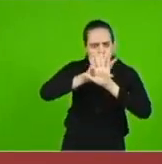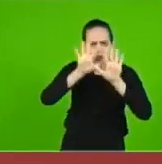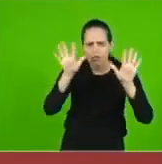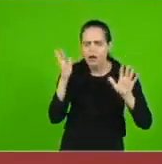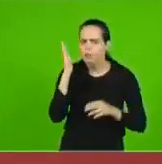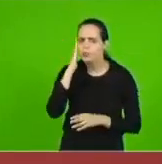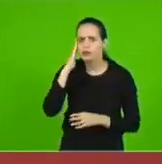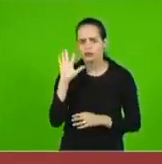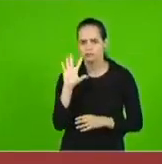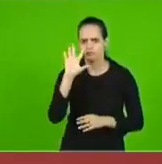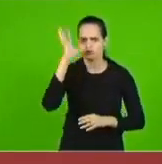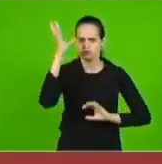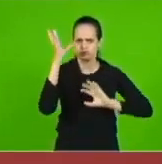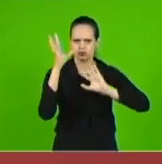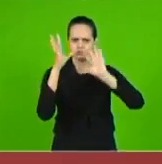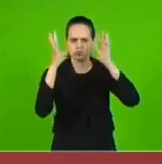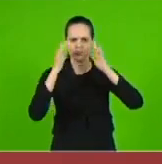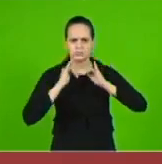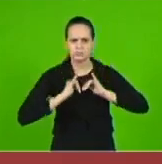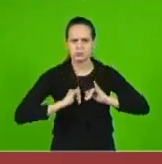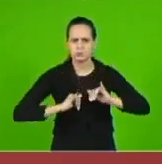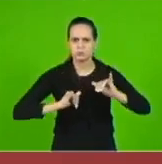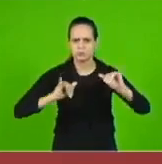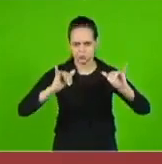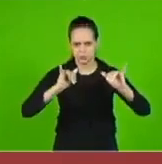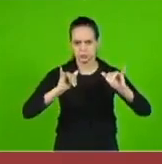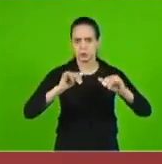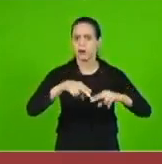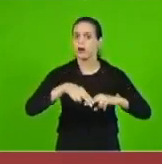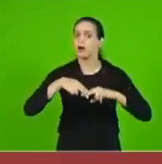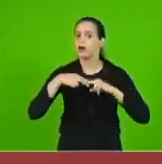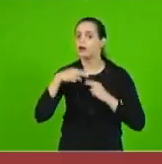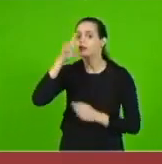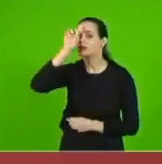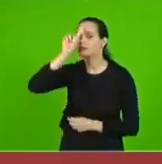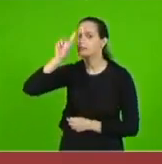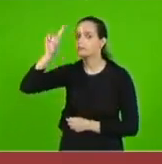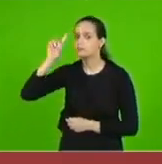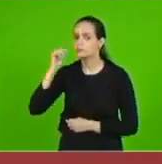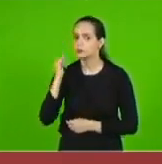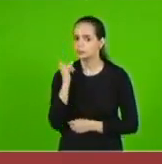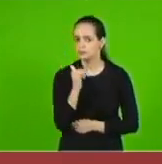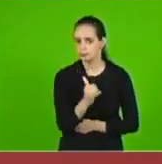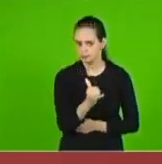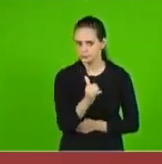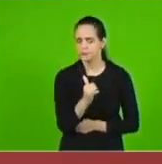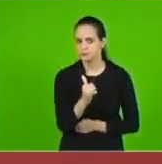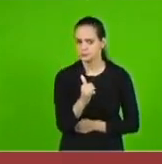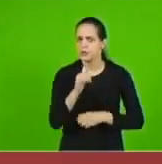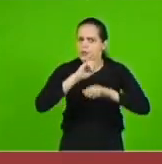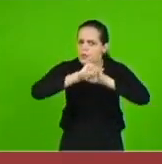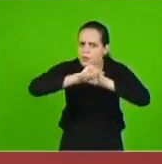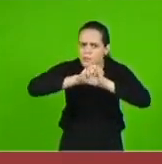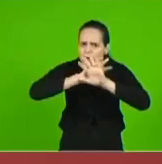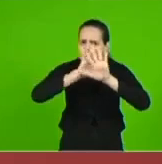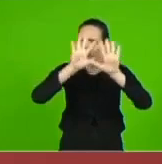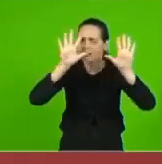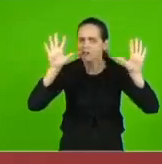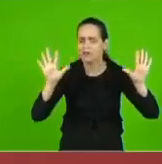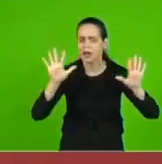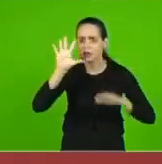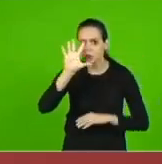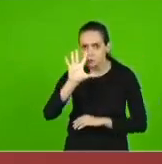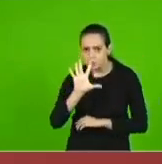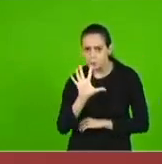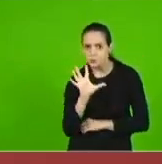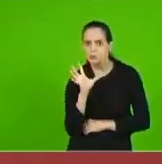clear, this, the signs and announcements from the part of God, and it was pretty clear that the great